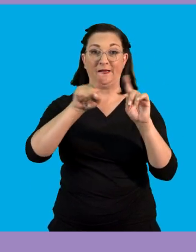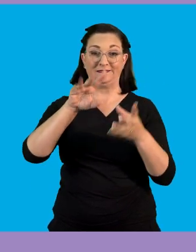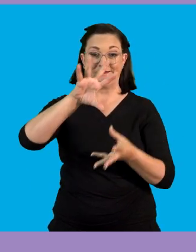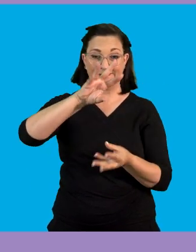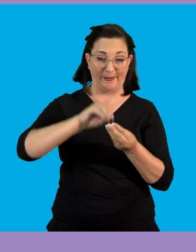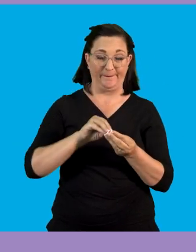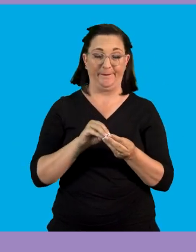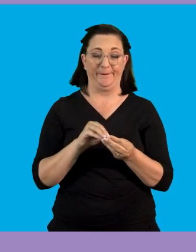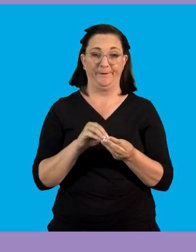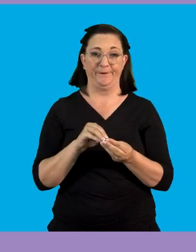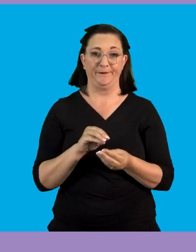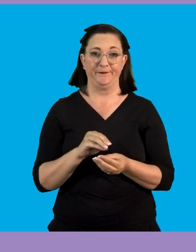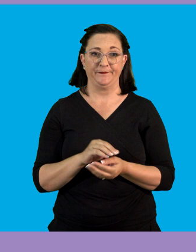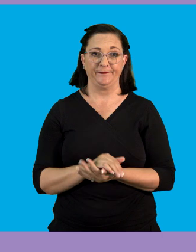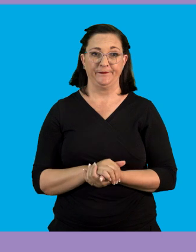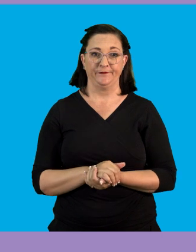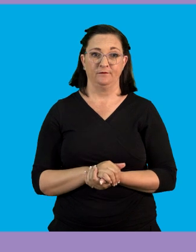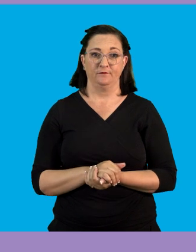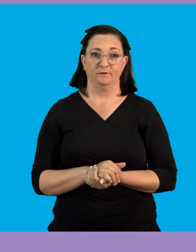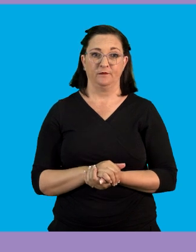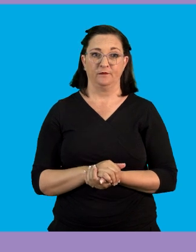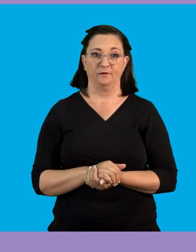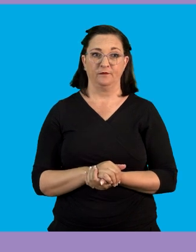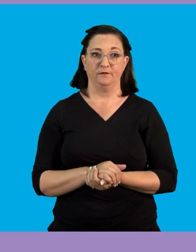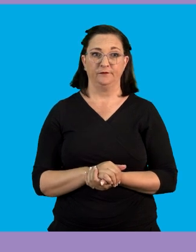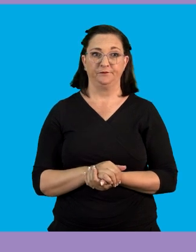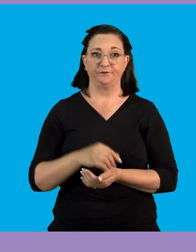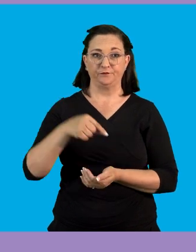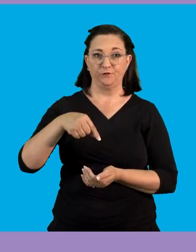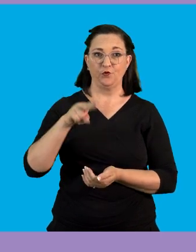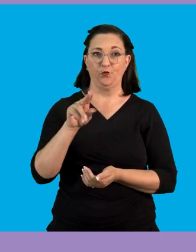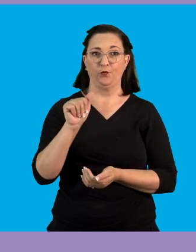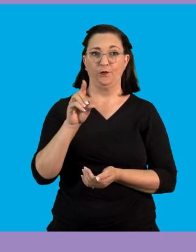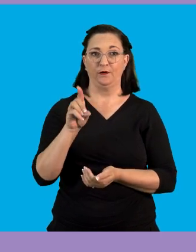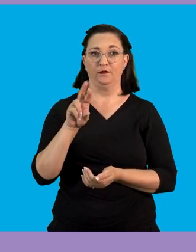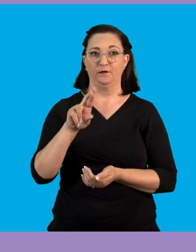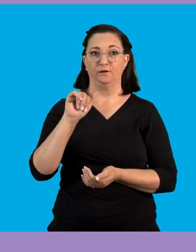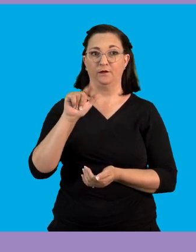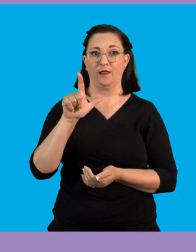the sum of angles of a quadrilateral,